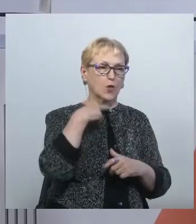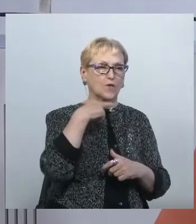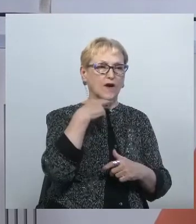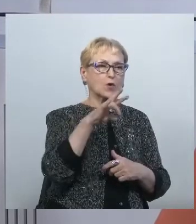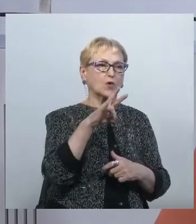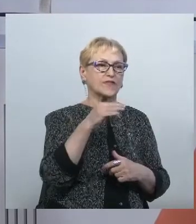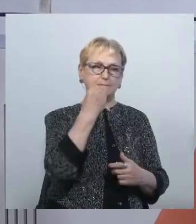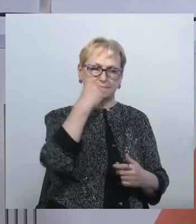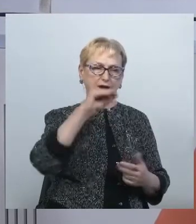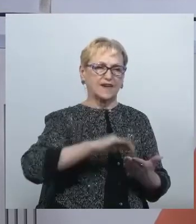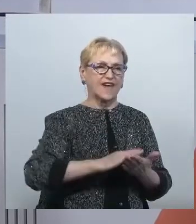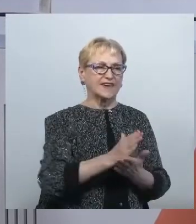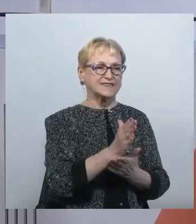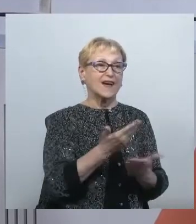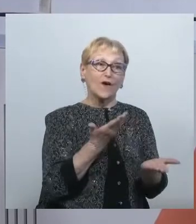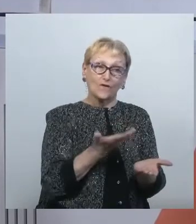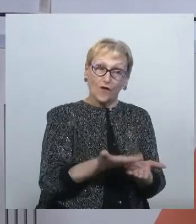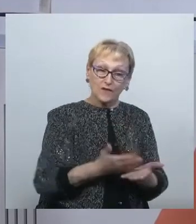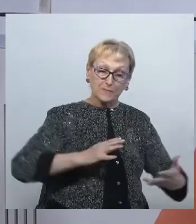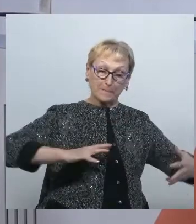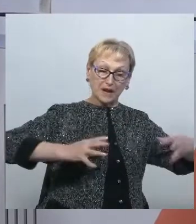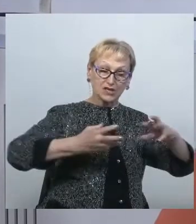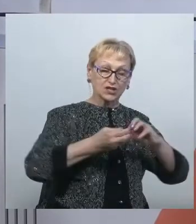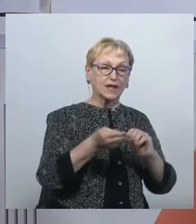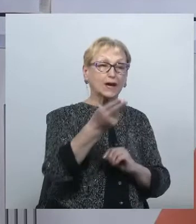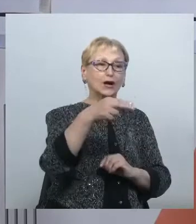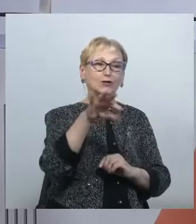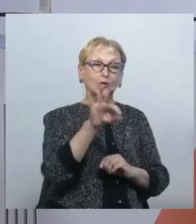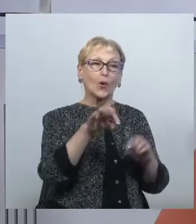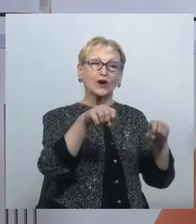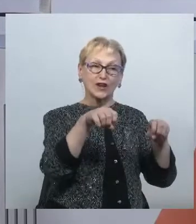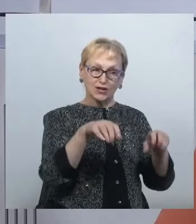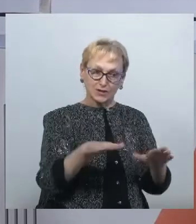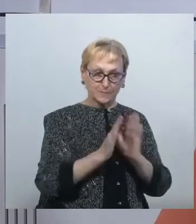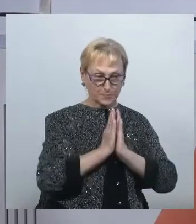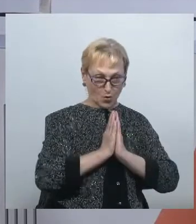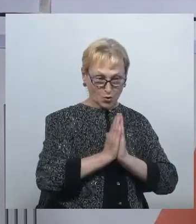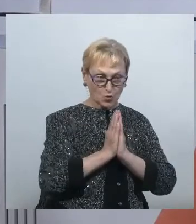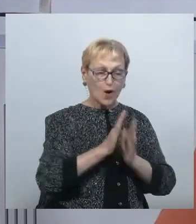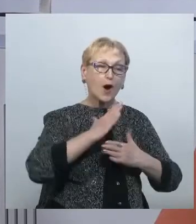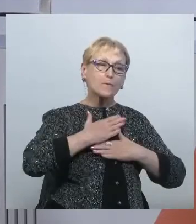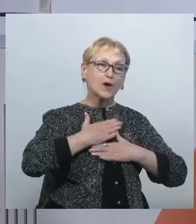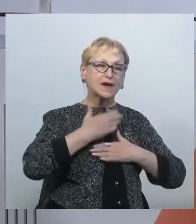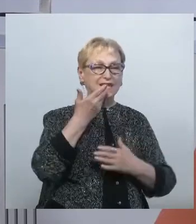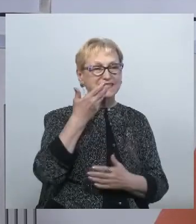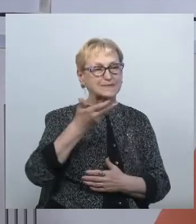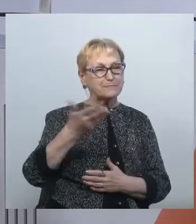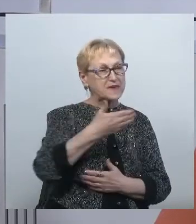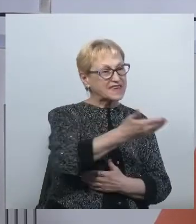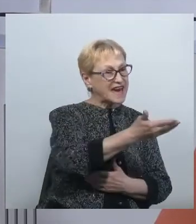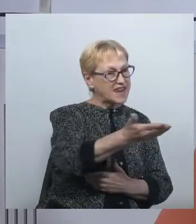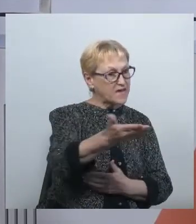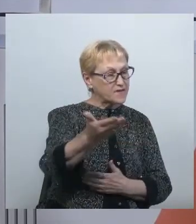the quality. And that's now we are speaking about decisions